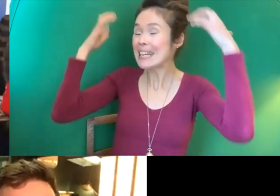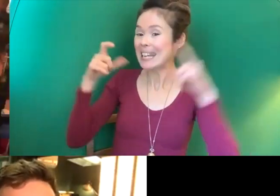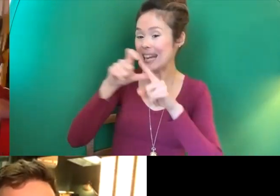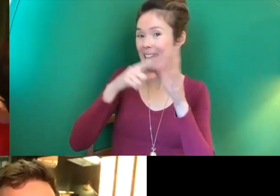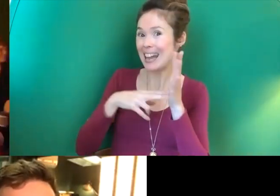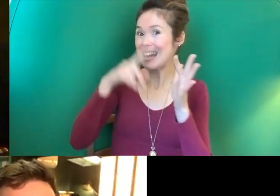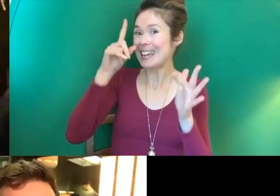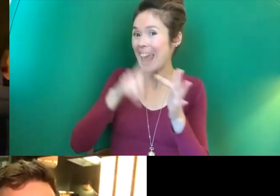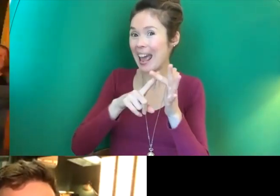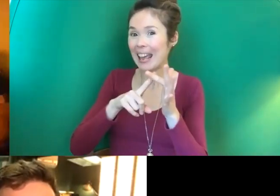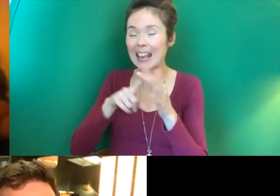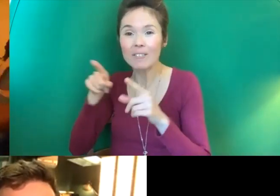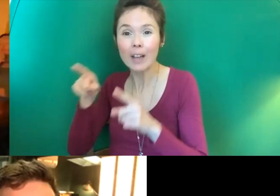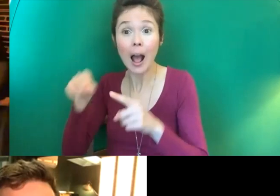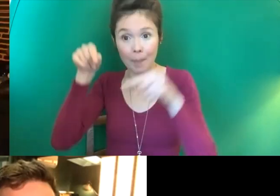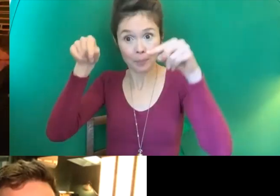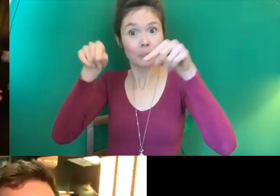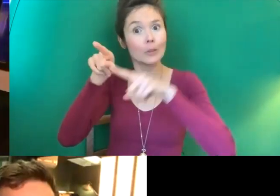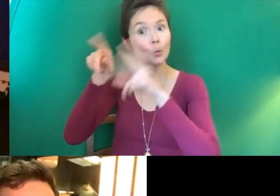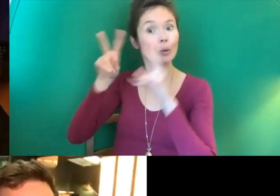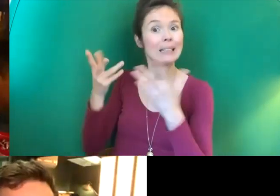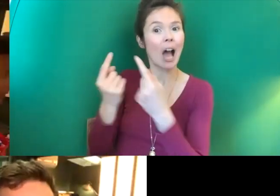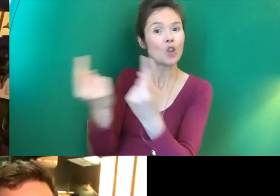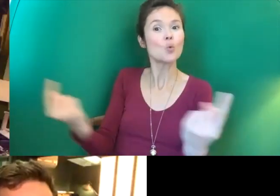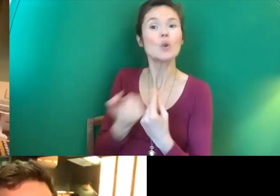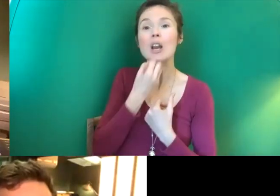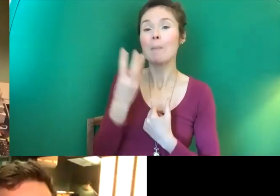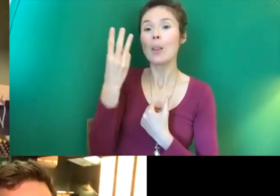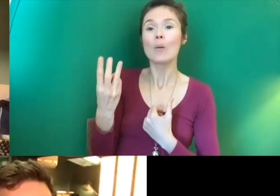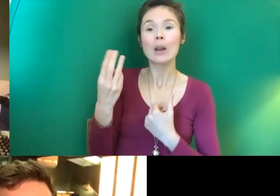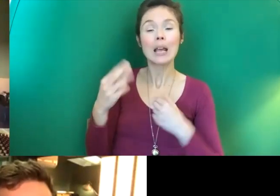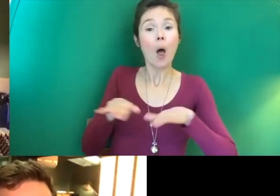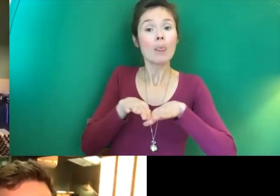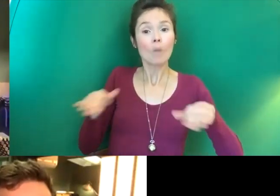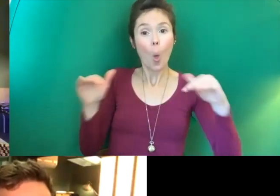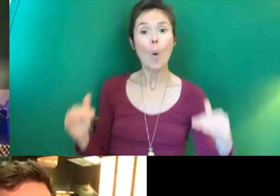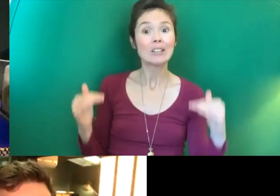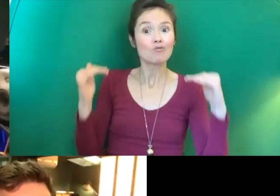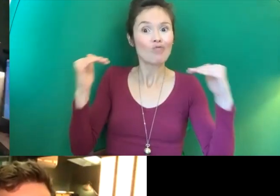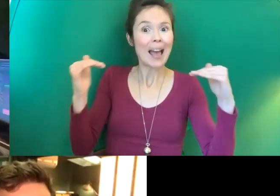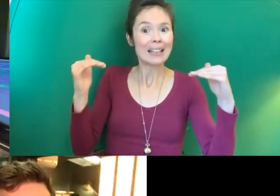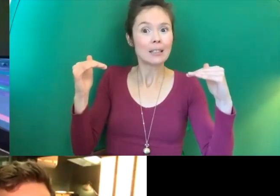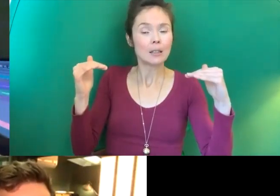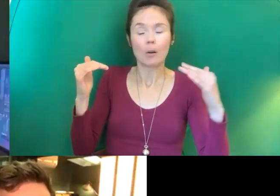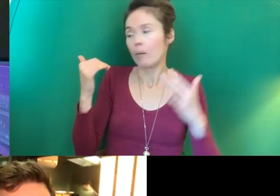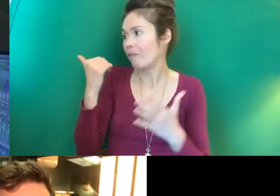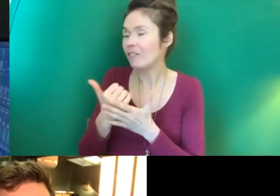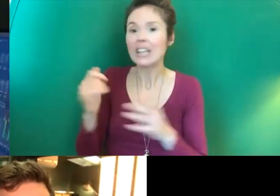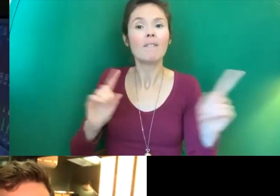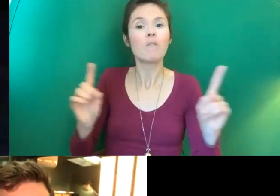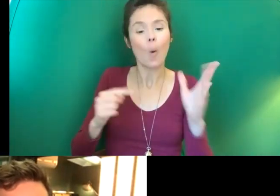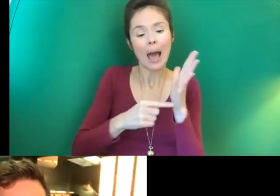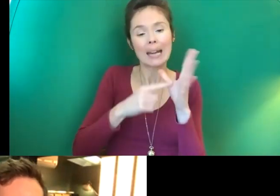different way. And this is all Studio 3 with the raised floor. And that was great for a tabla player as well, wasn't it,